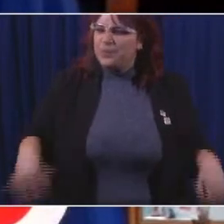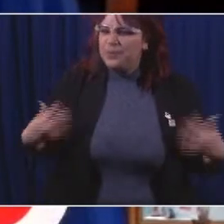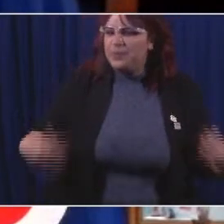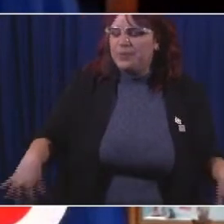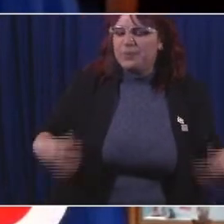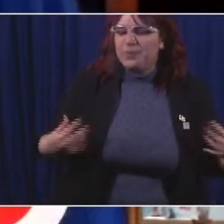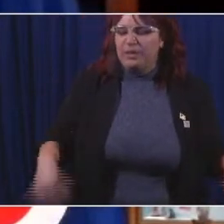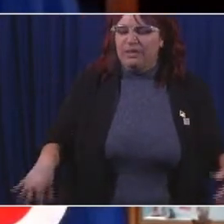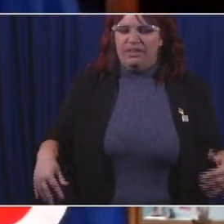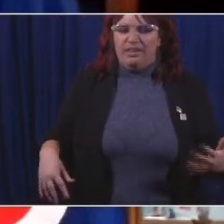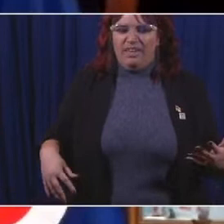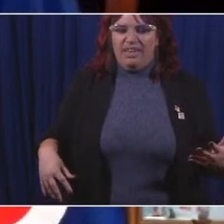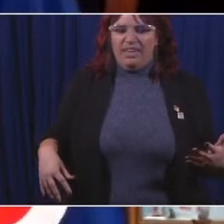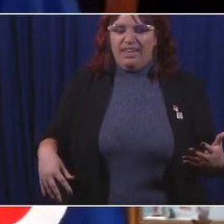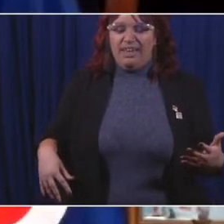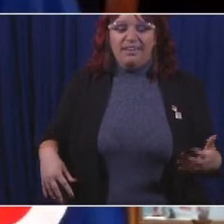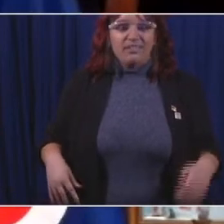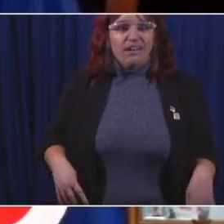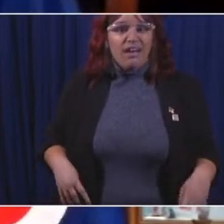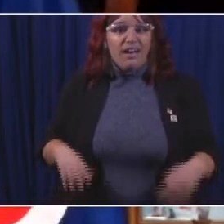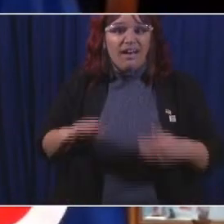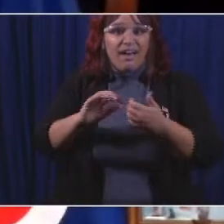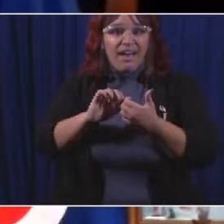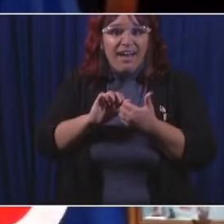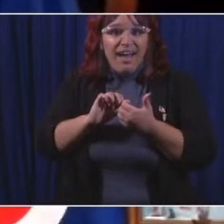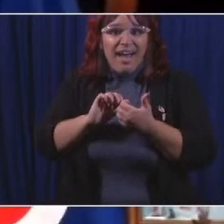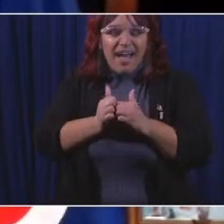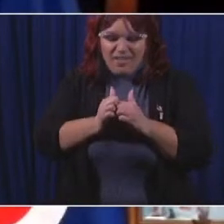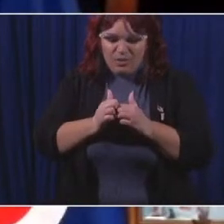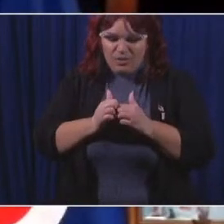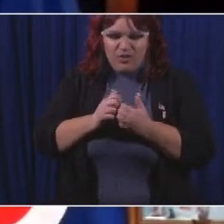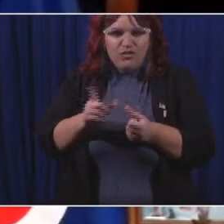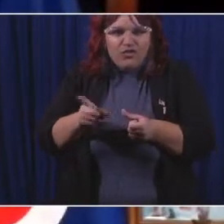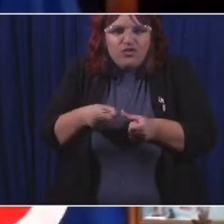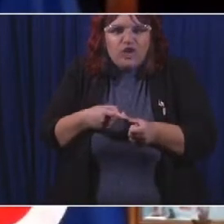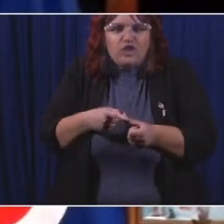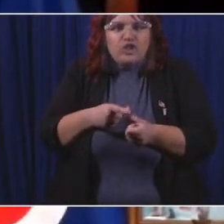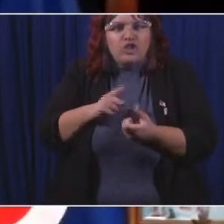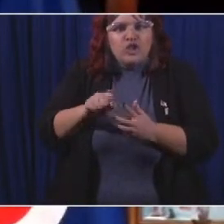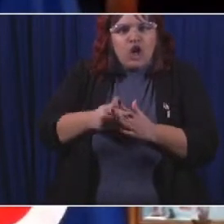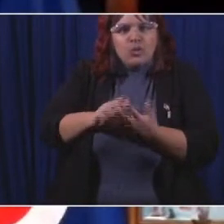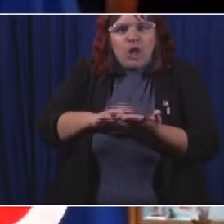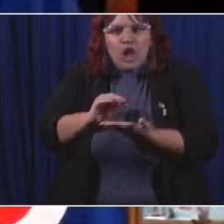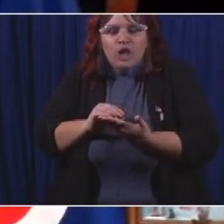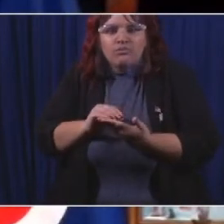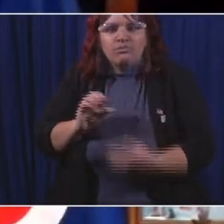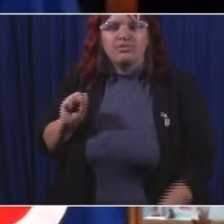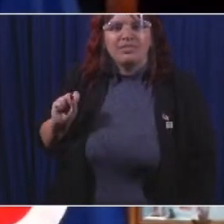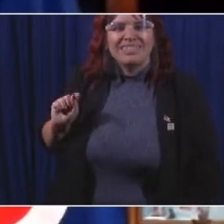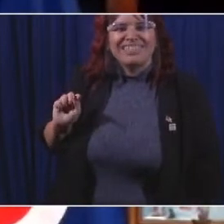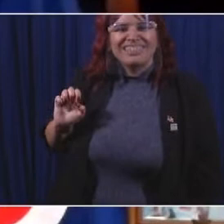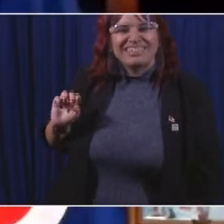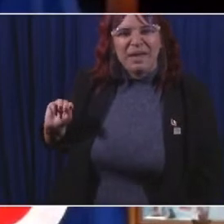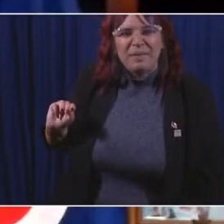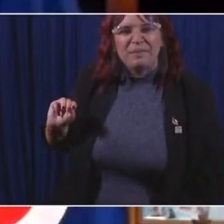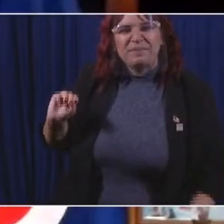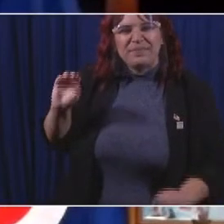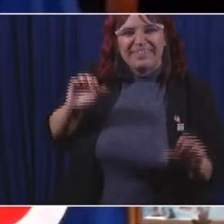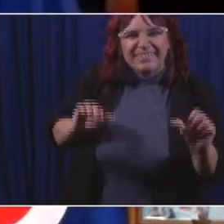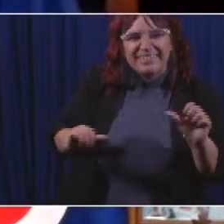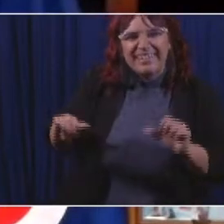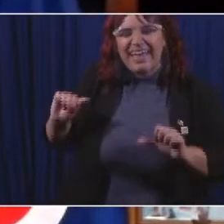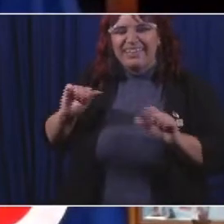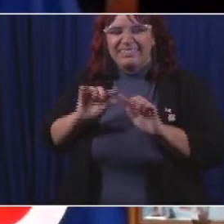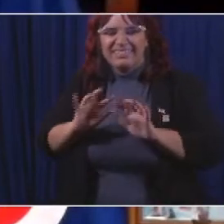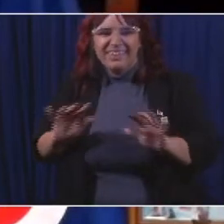that start with STEM education. It starts with the opportunity to get more young people educated